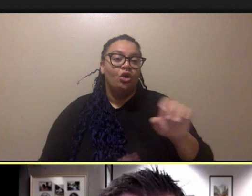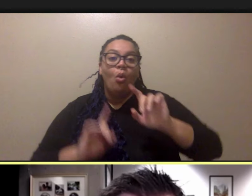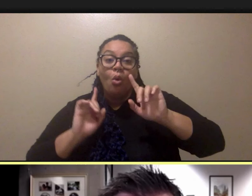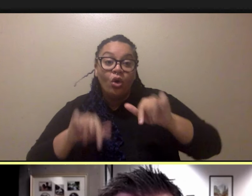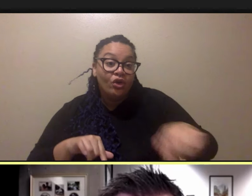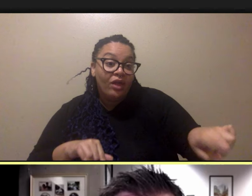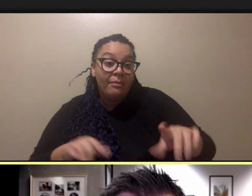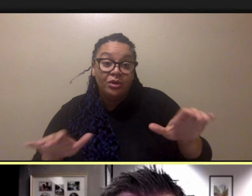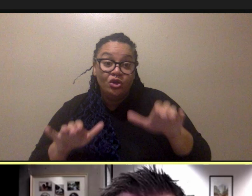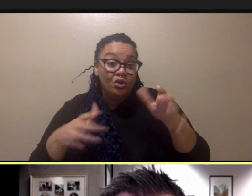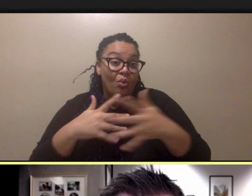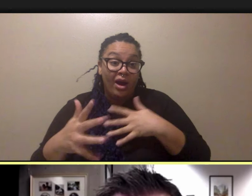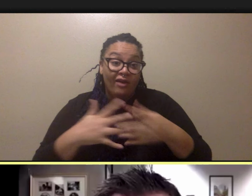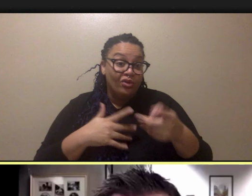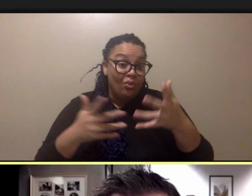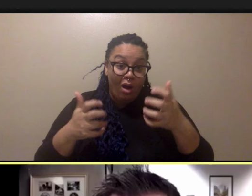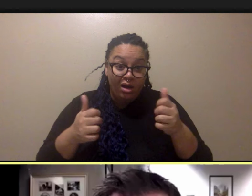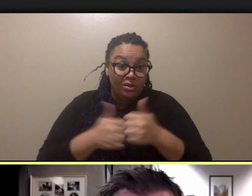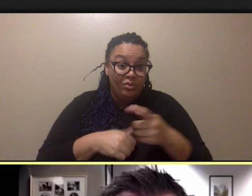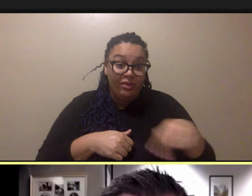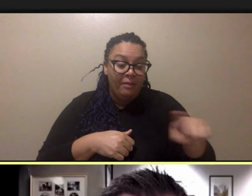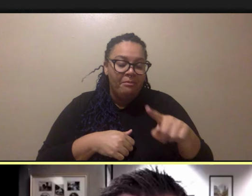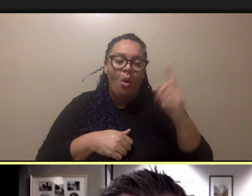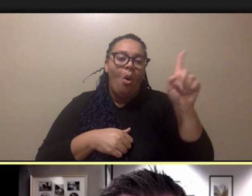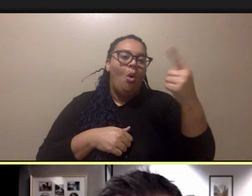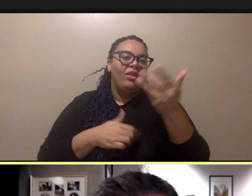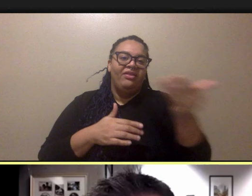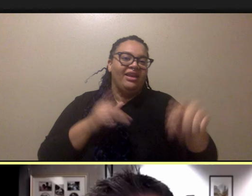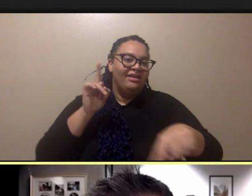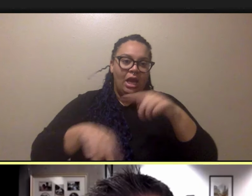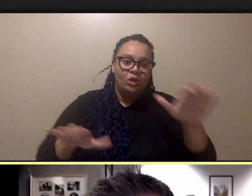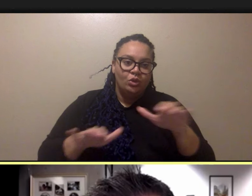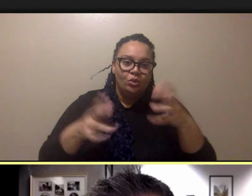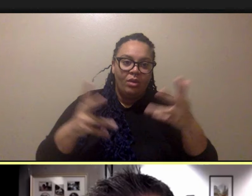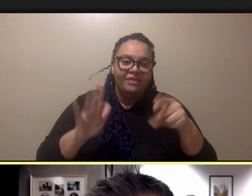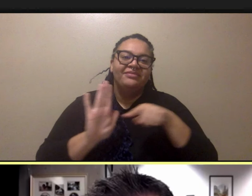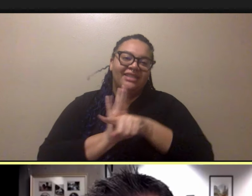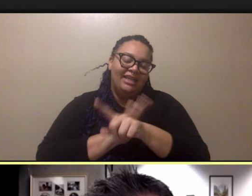wanted. Pretty much the only thing you could not do was kill them. So